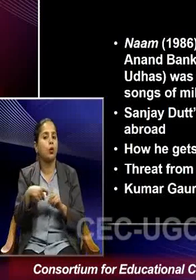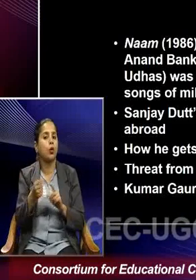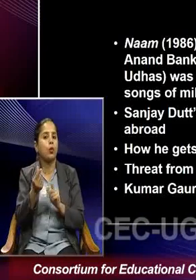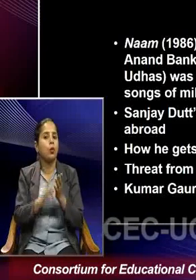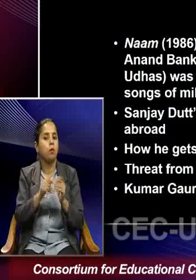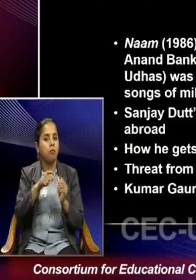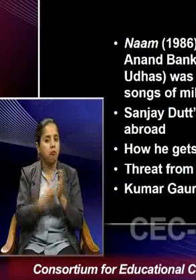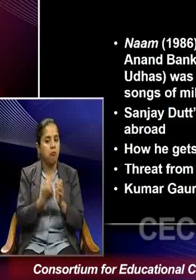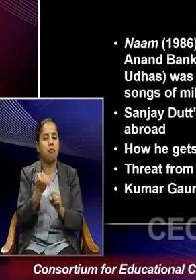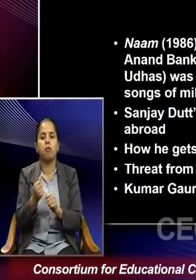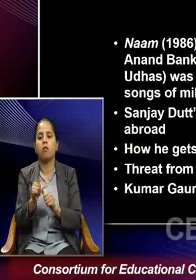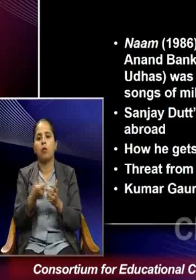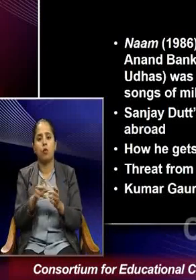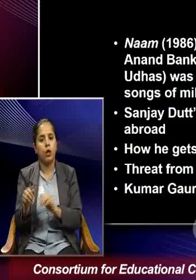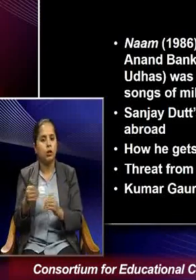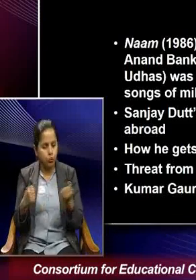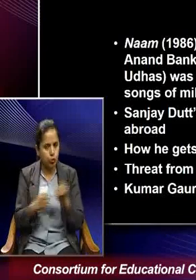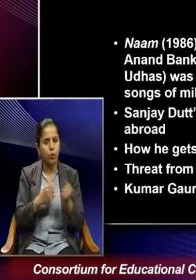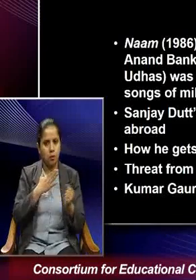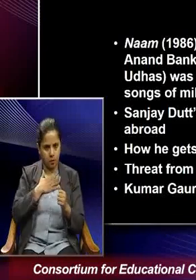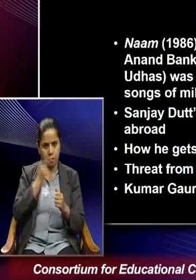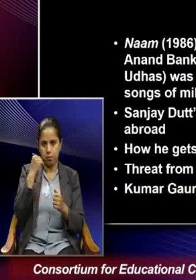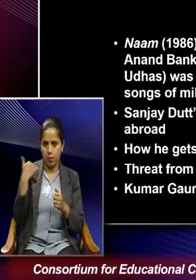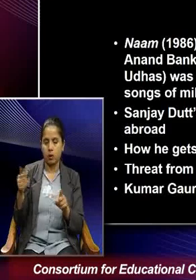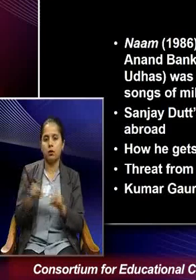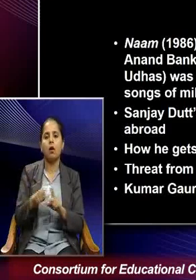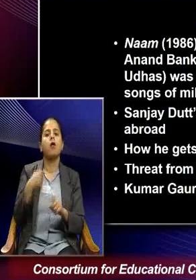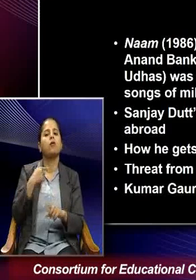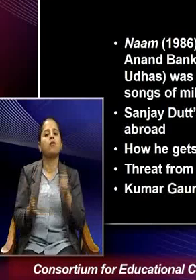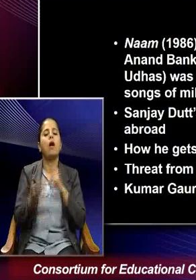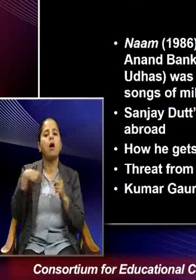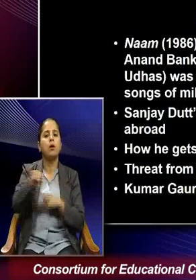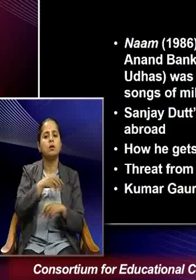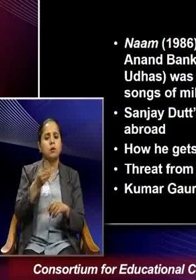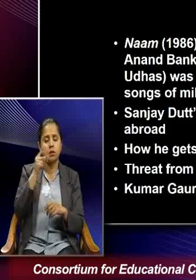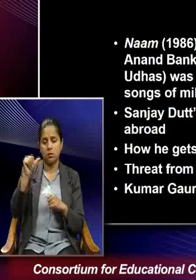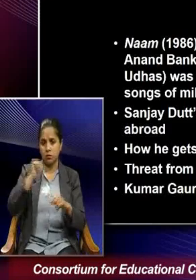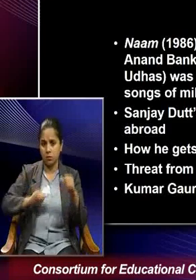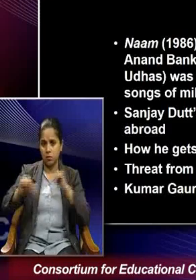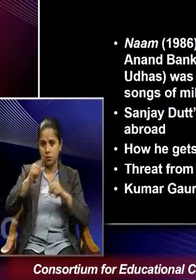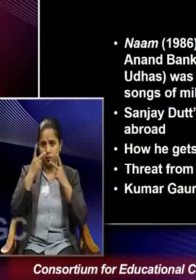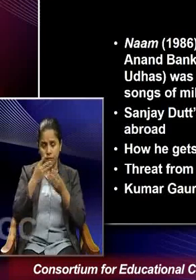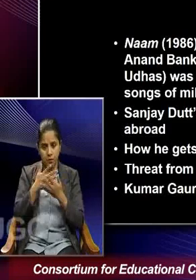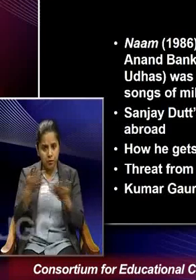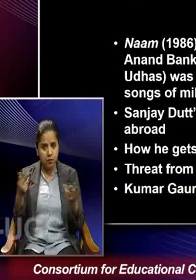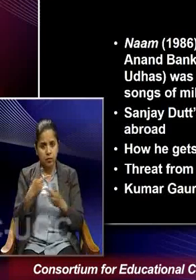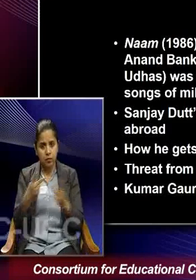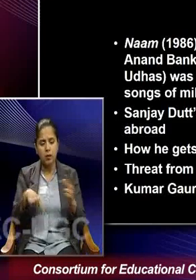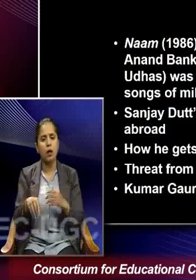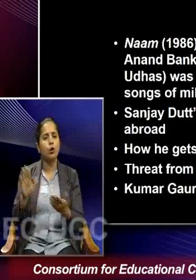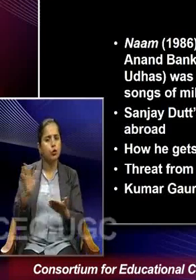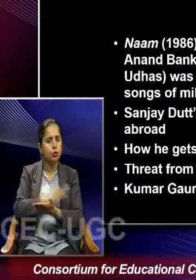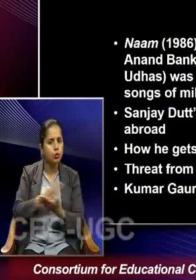Gaurav of supportive brother. So we find that such kind of characterizations, such kind of